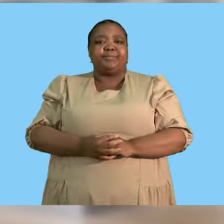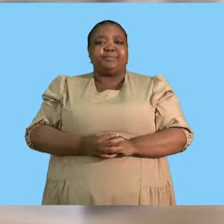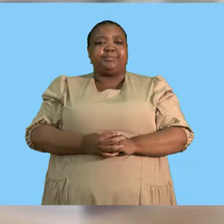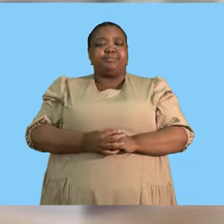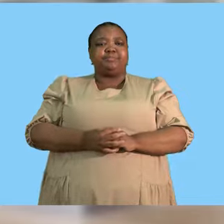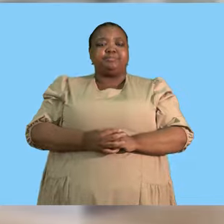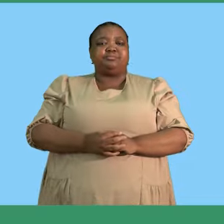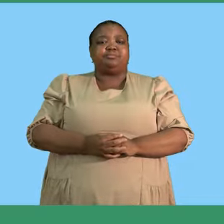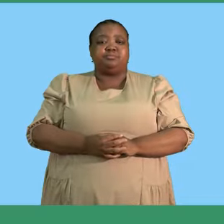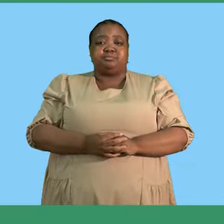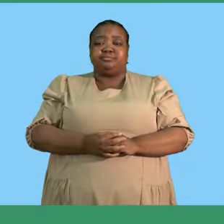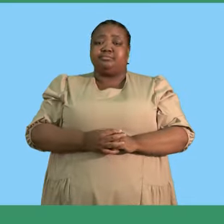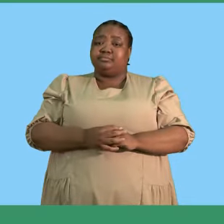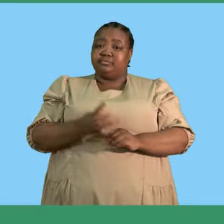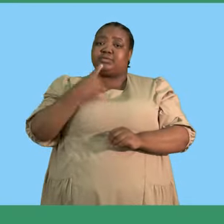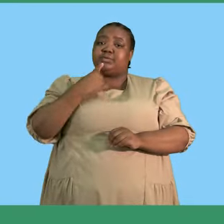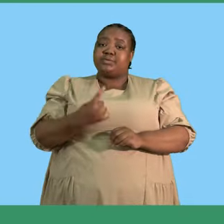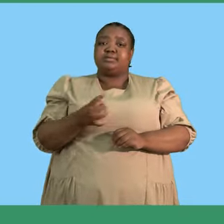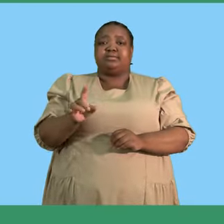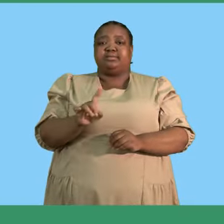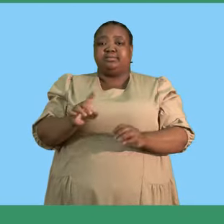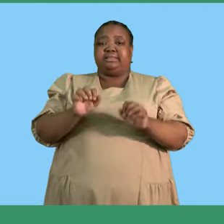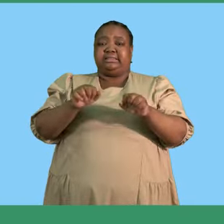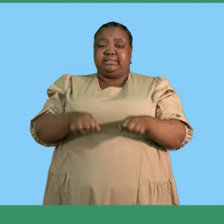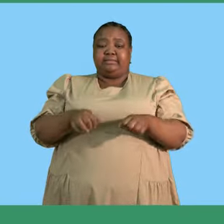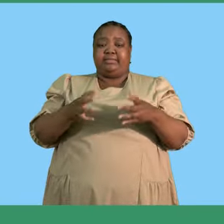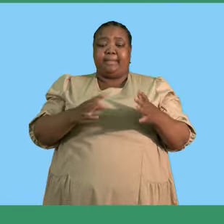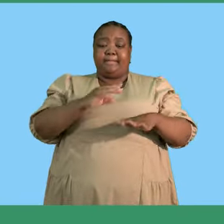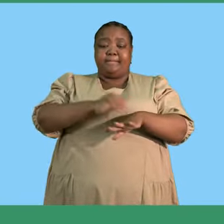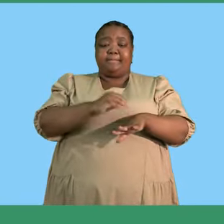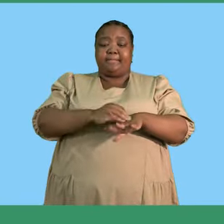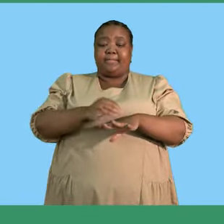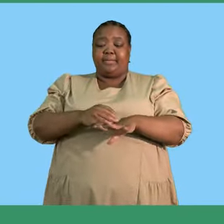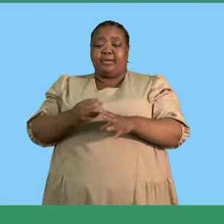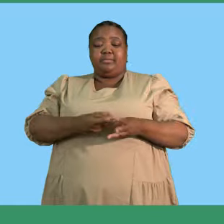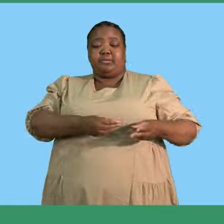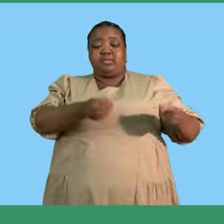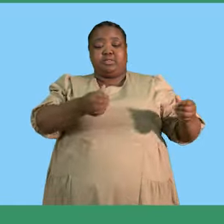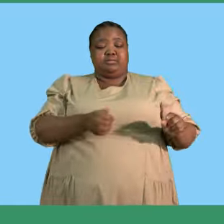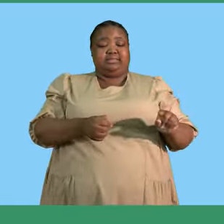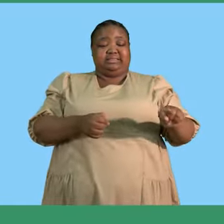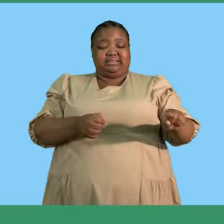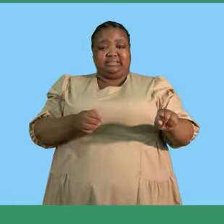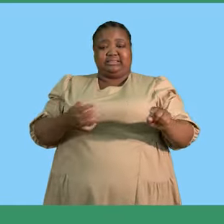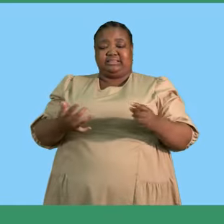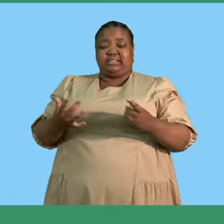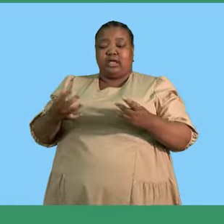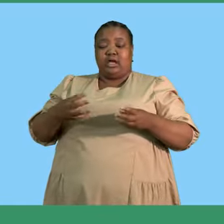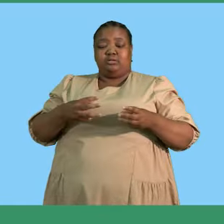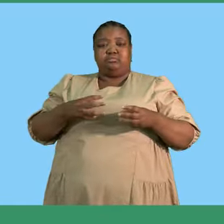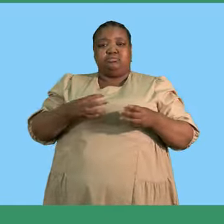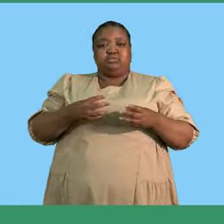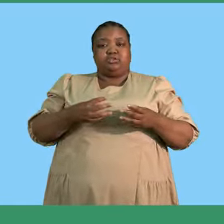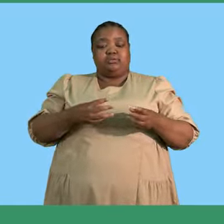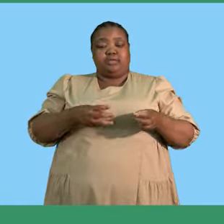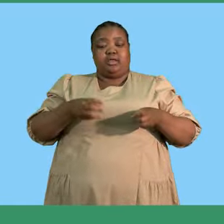it also says there that there is a possibility of confusing the problem-solving techniques with the application